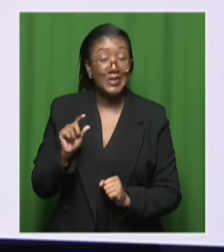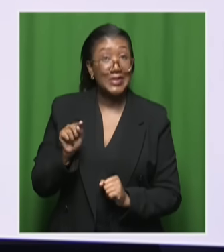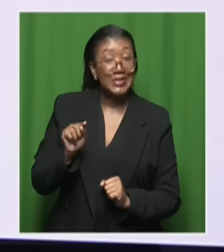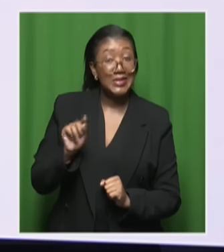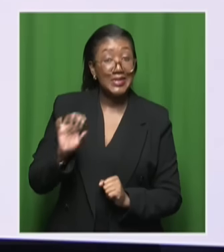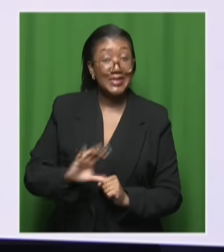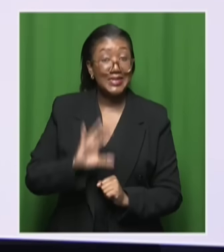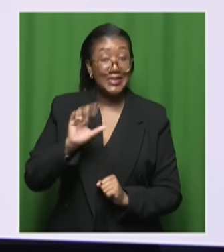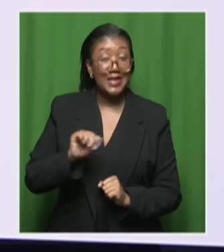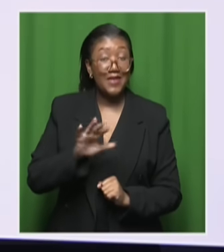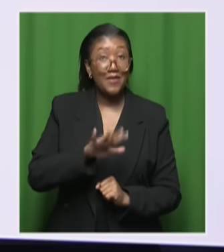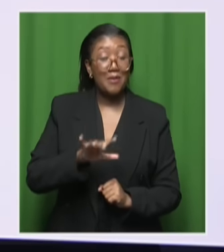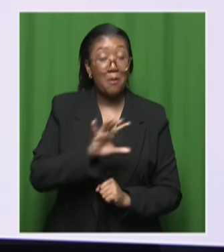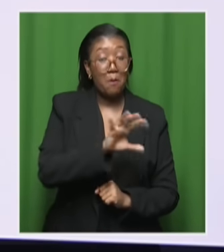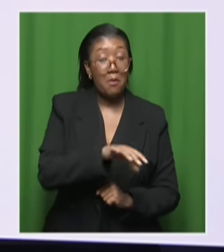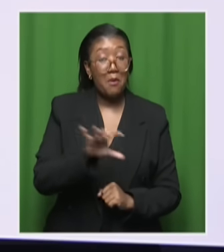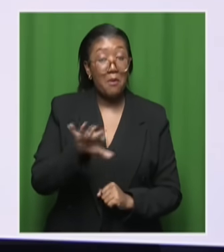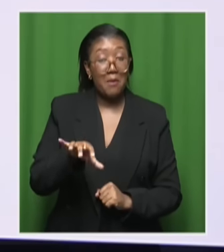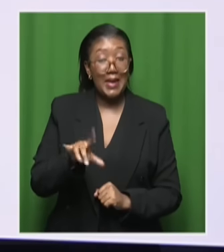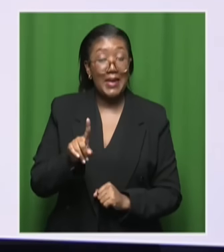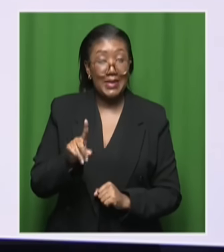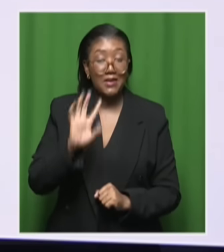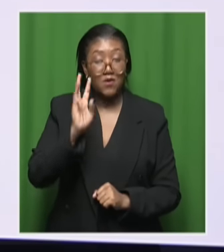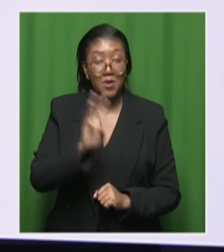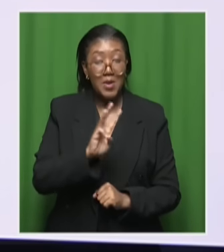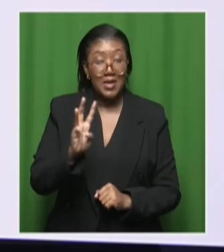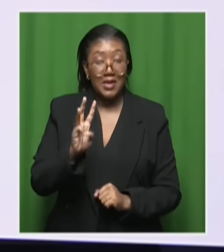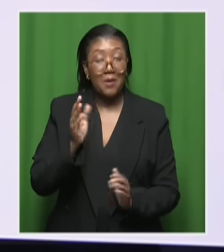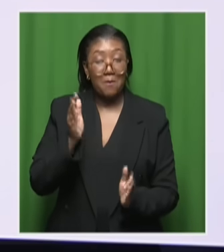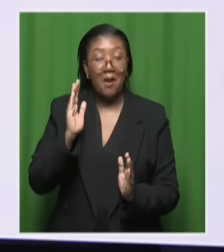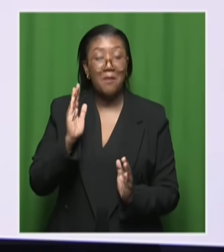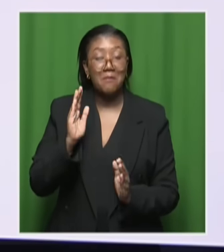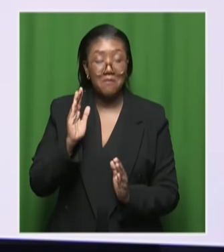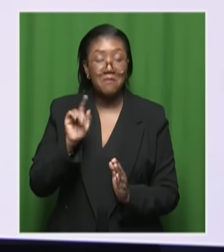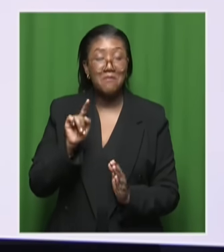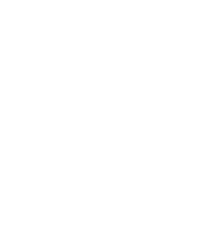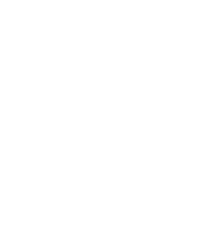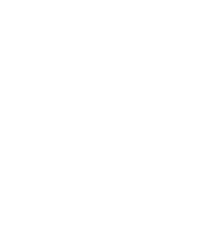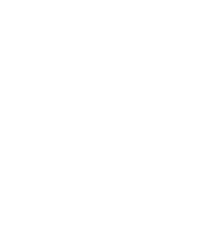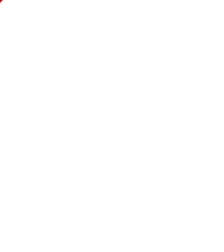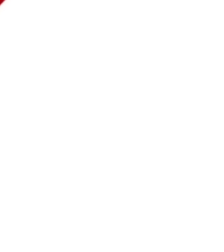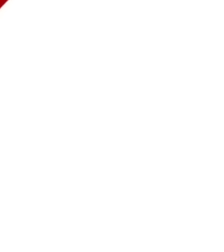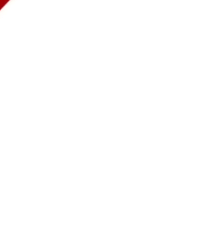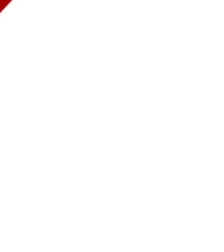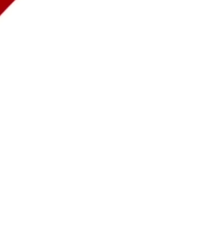for some parts of the country, and of course, what else we should be anticipating in relation to that.